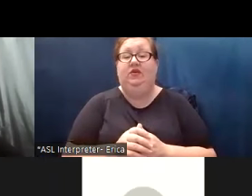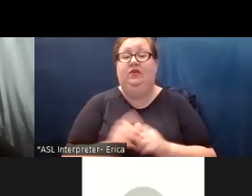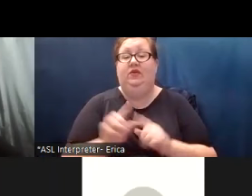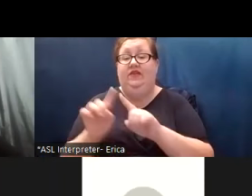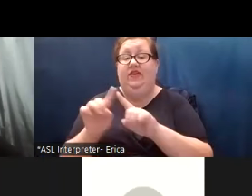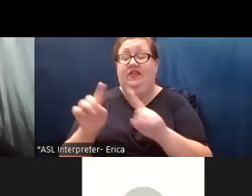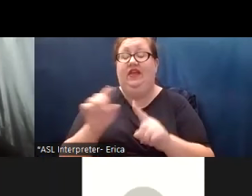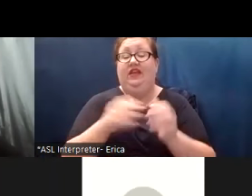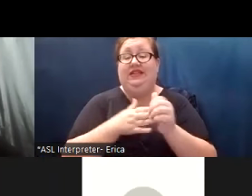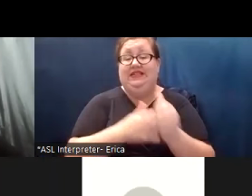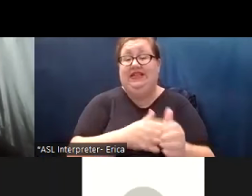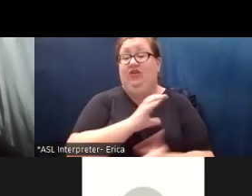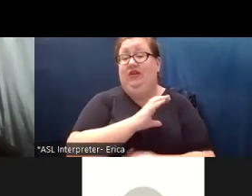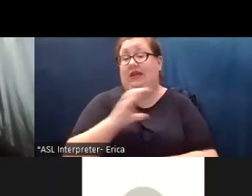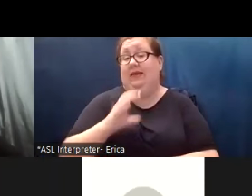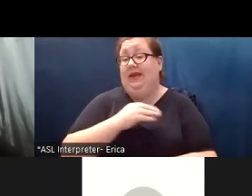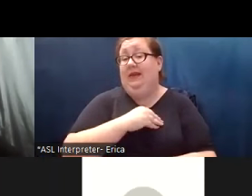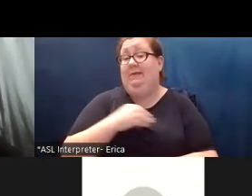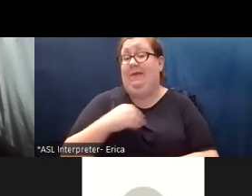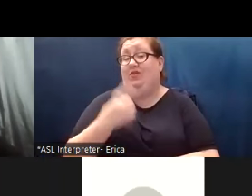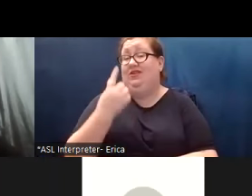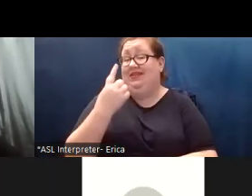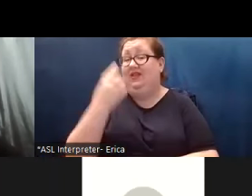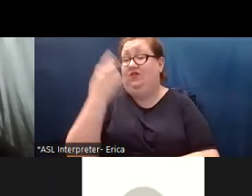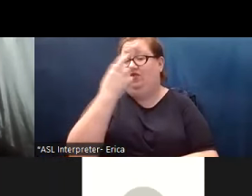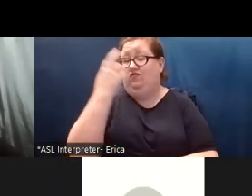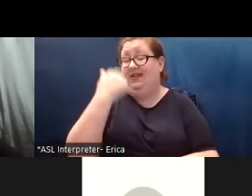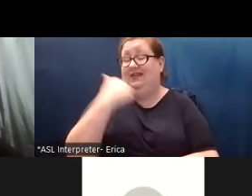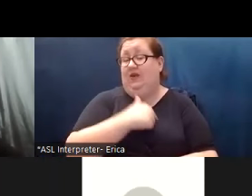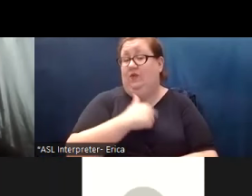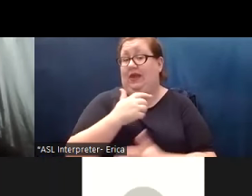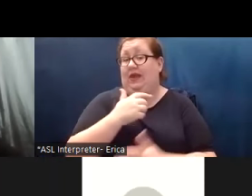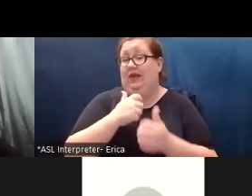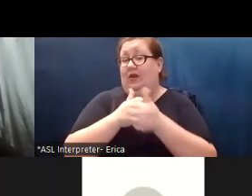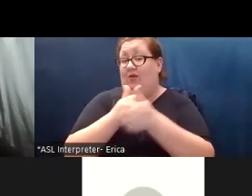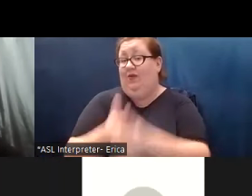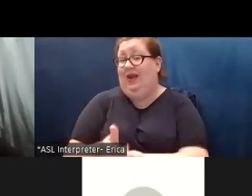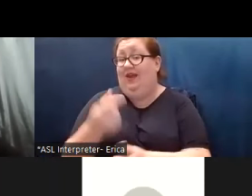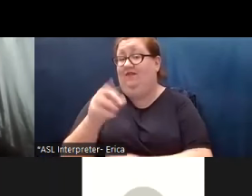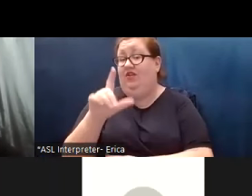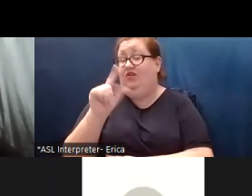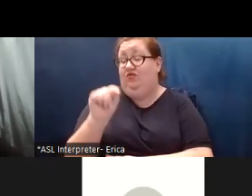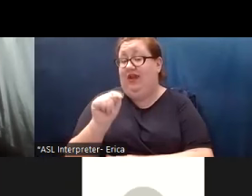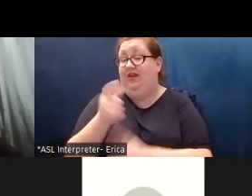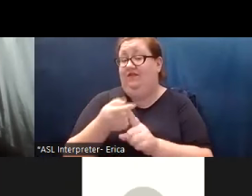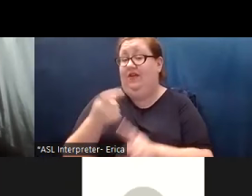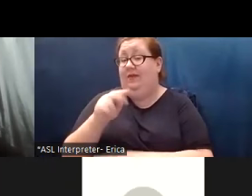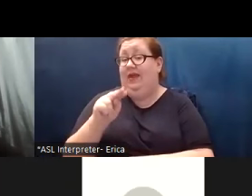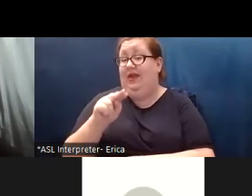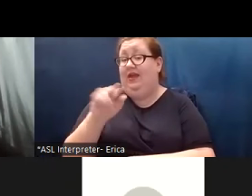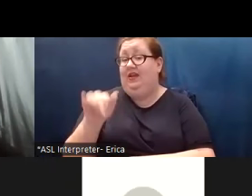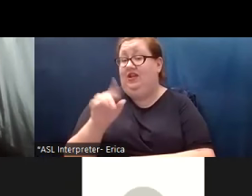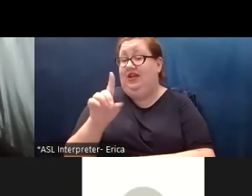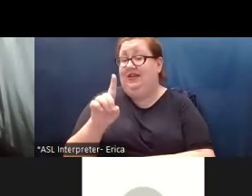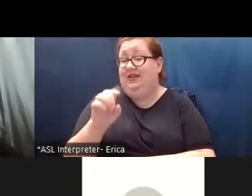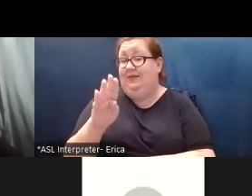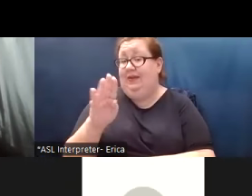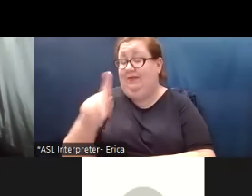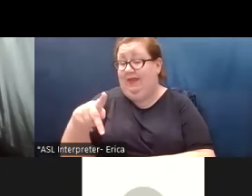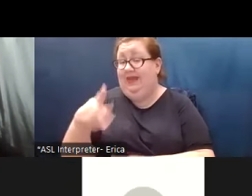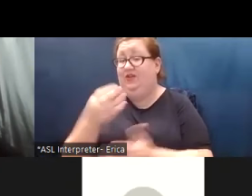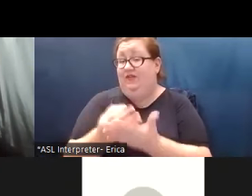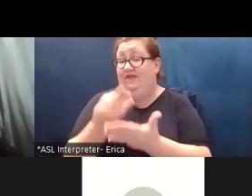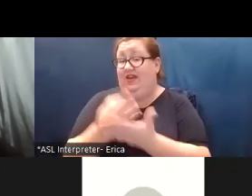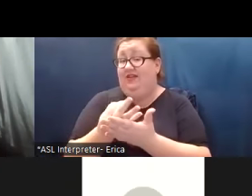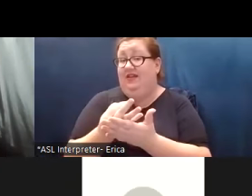committee members, that's the reason that we went after this grant from NJDEP. Thank you, NJDEP, for the funding together,